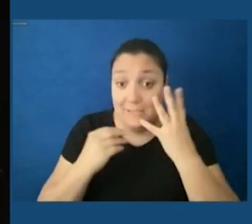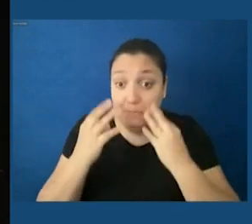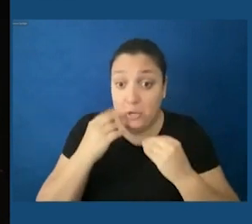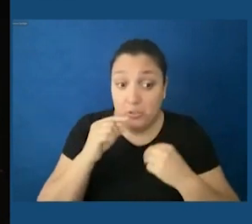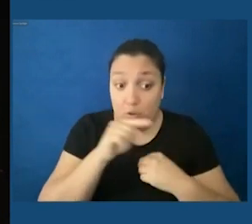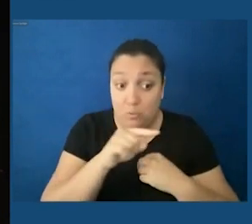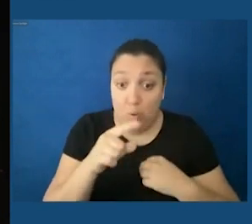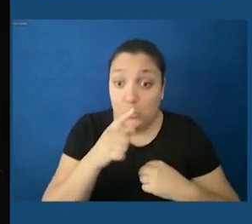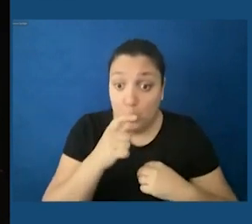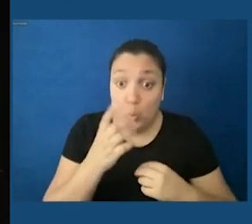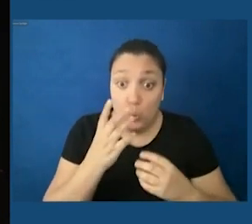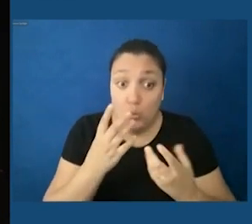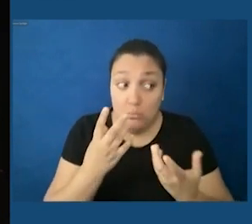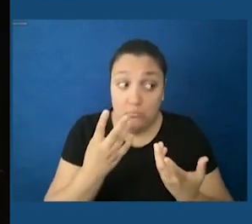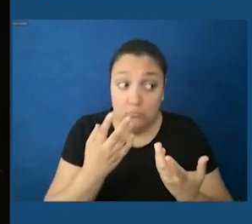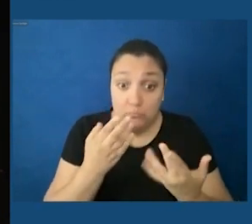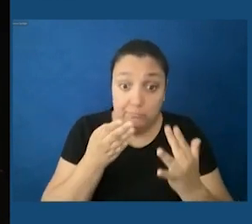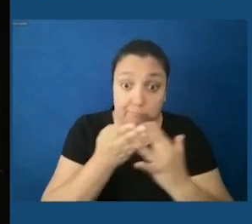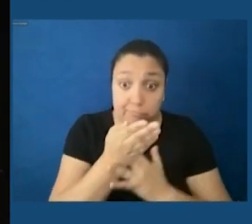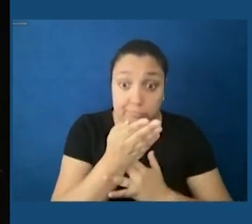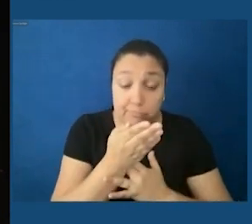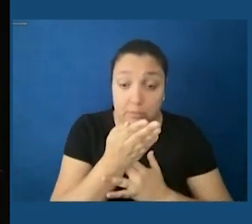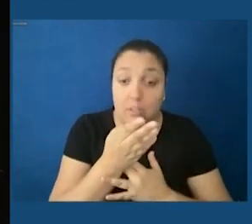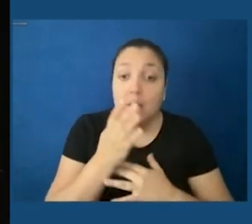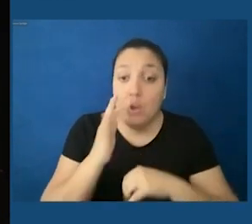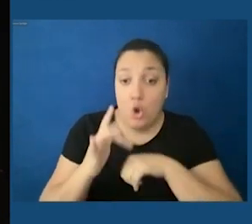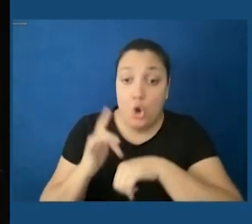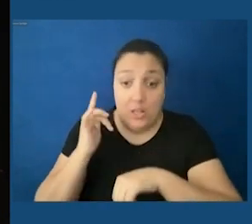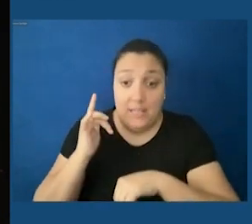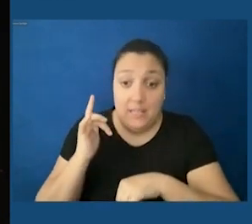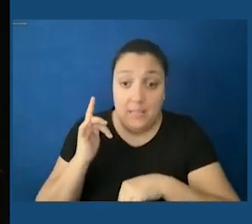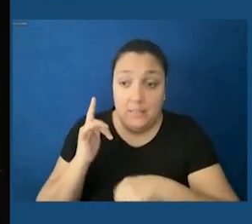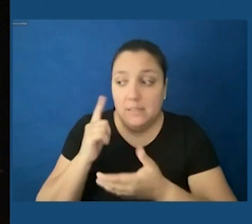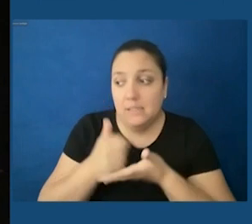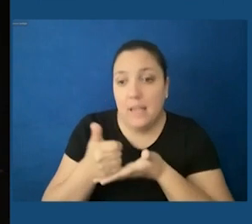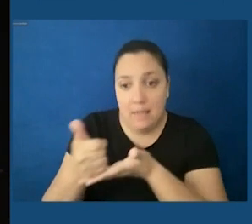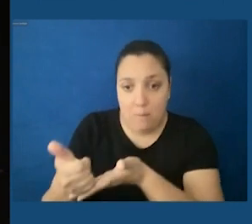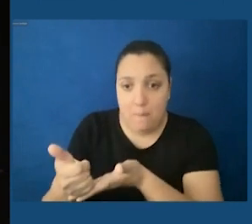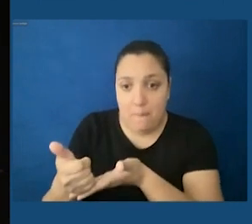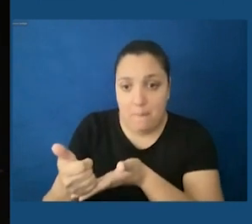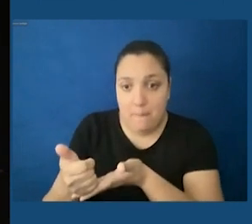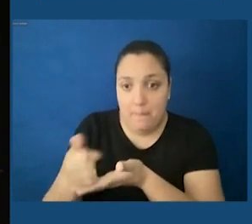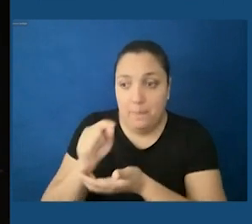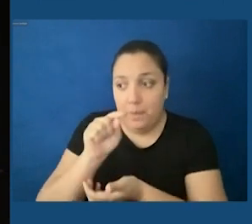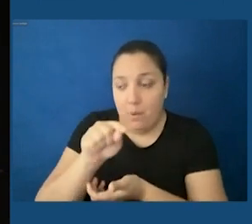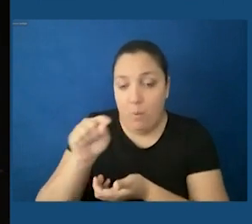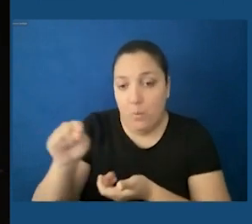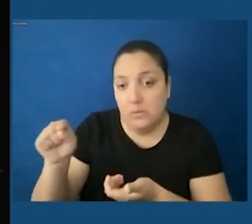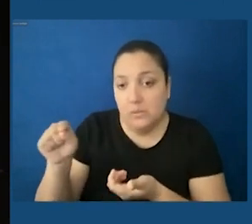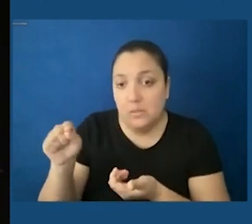help with resilience early on, to help others be more,